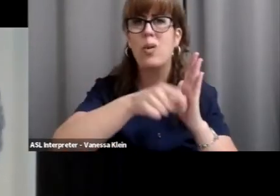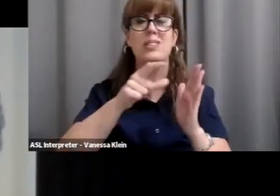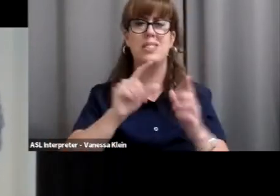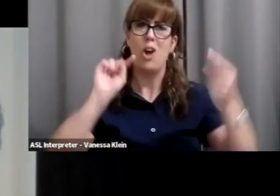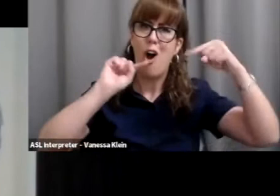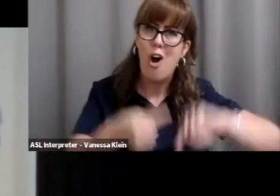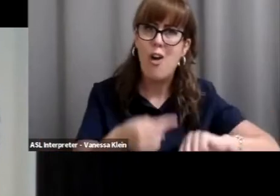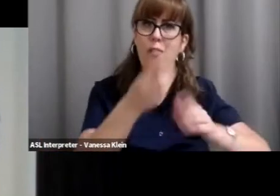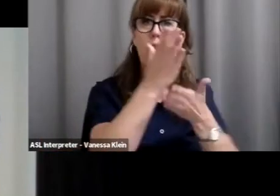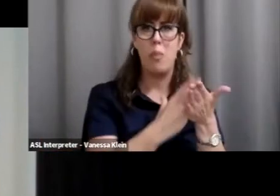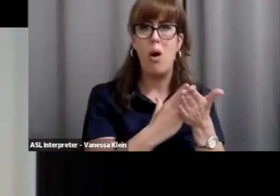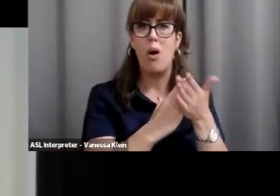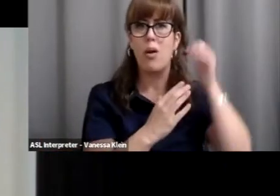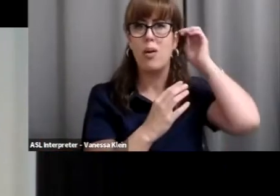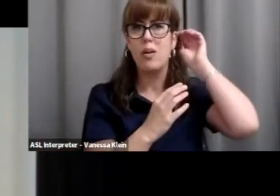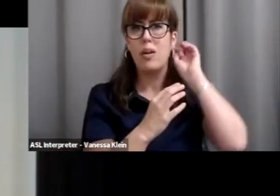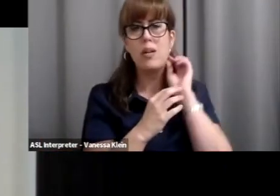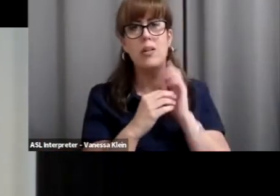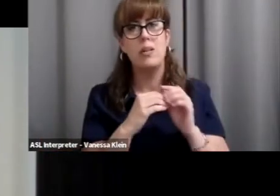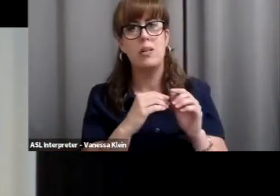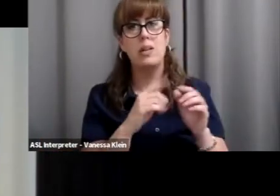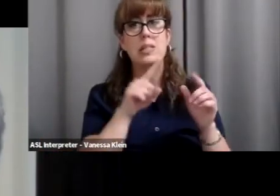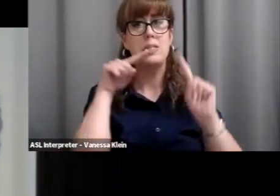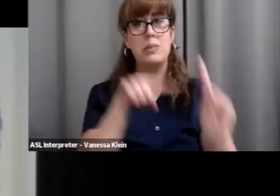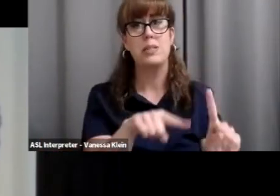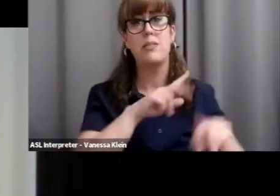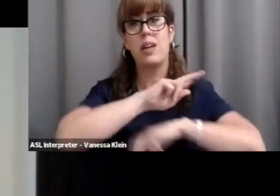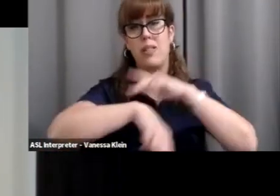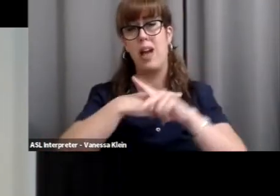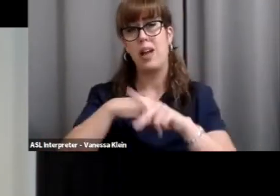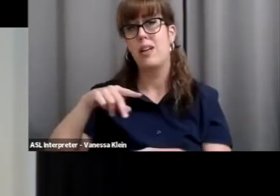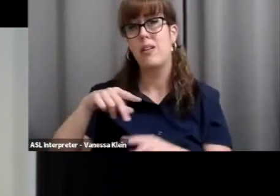nuances on the kind of gender stereotyping that we find, and we've heard